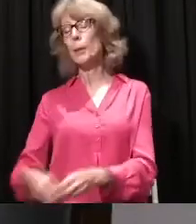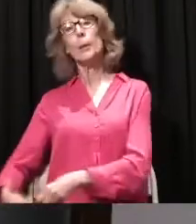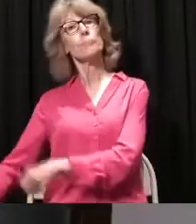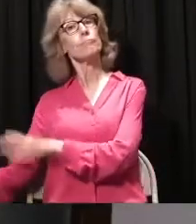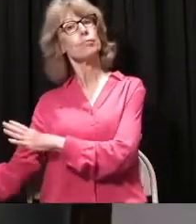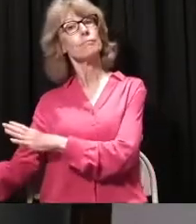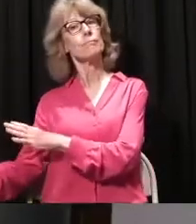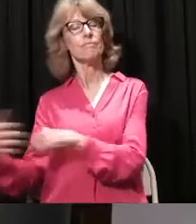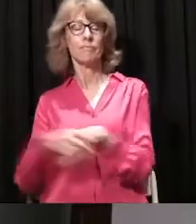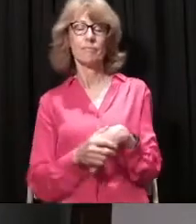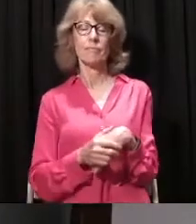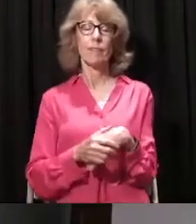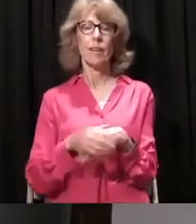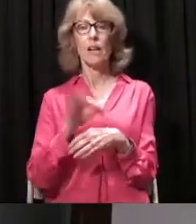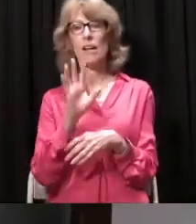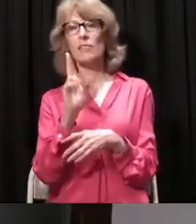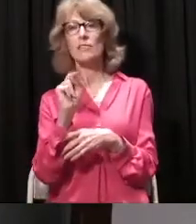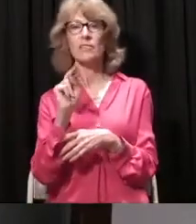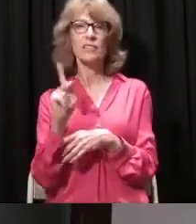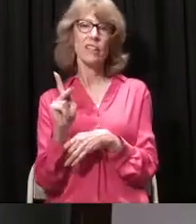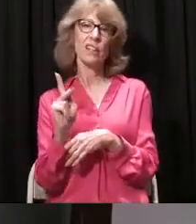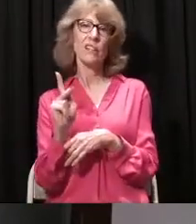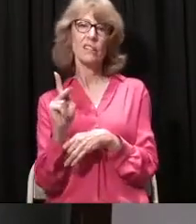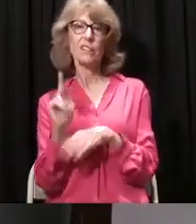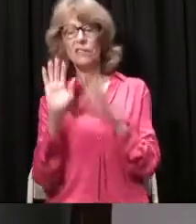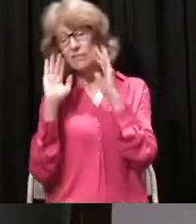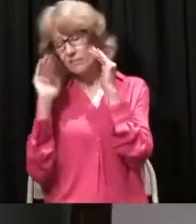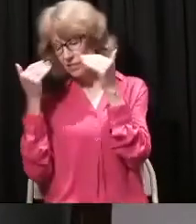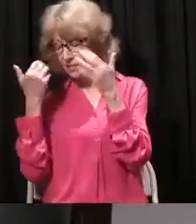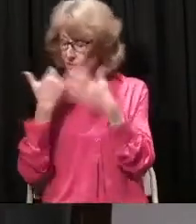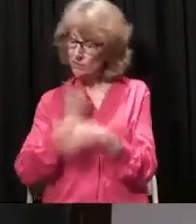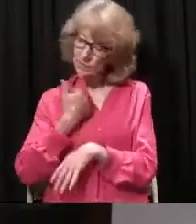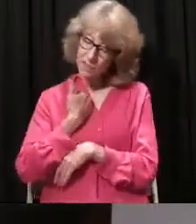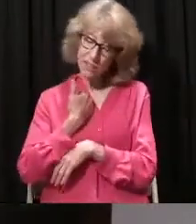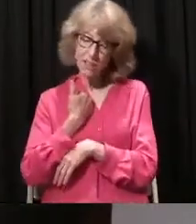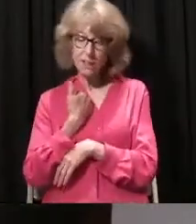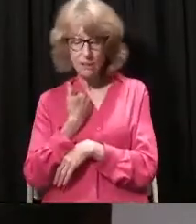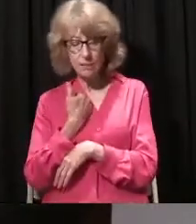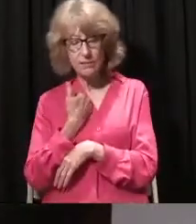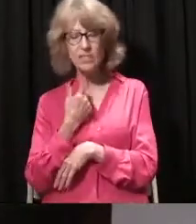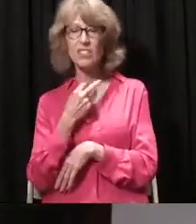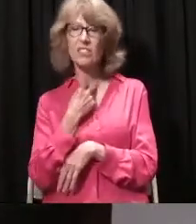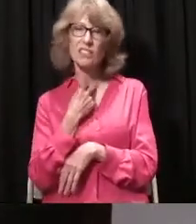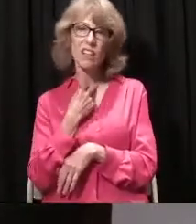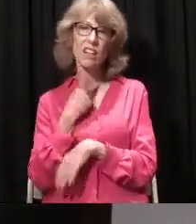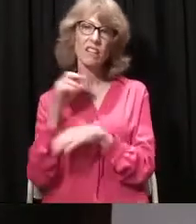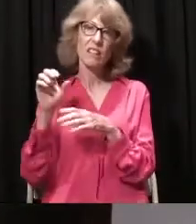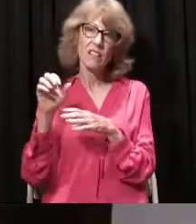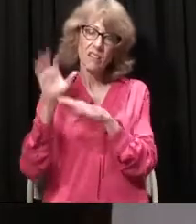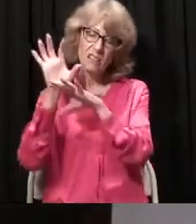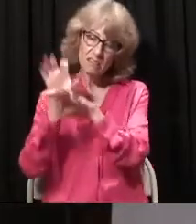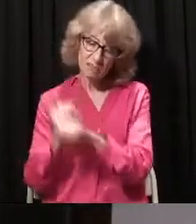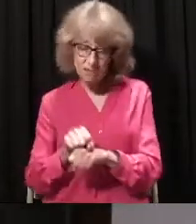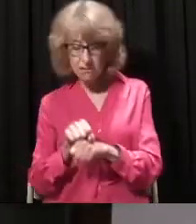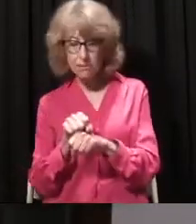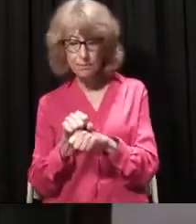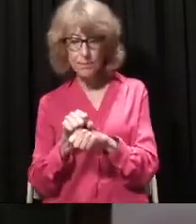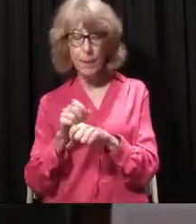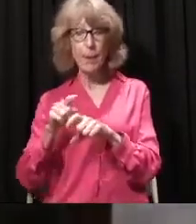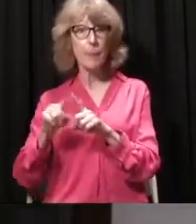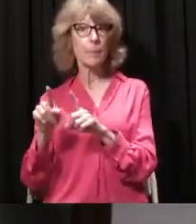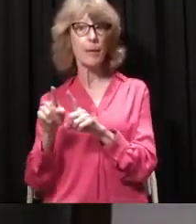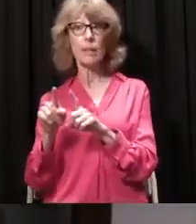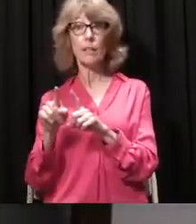in a rut. All you can think about is yourself. Let's see if I can get that in there. That's what you think about when you're in a funk. It's all about me. But when you get out of the funk,